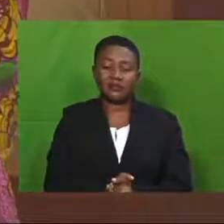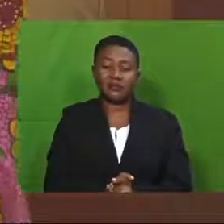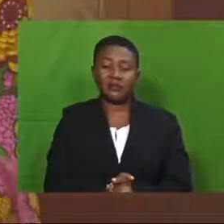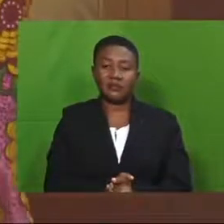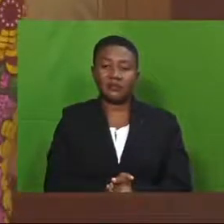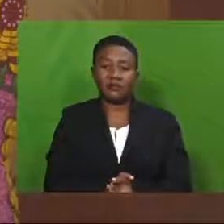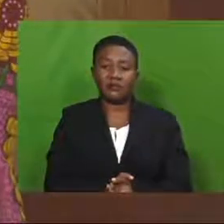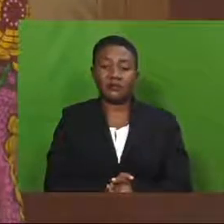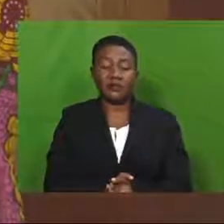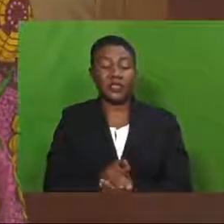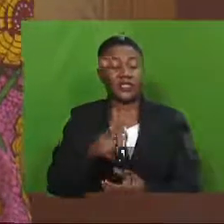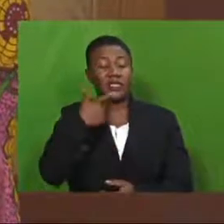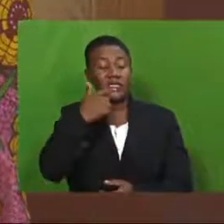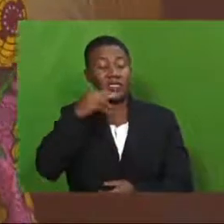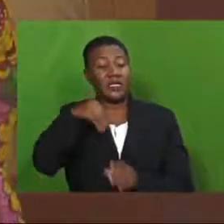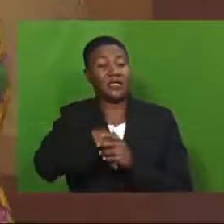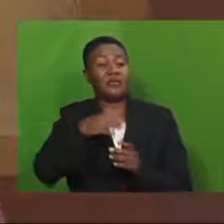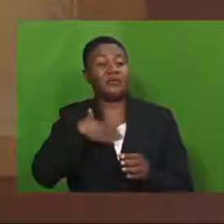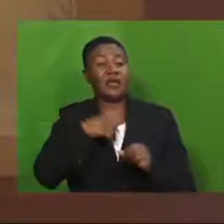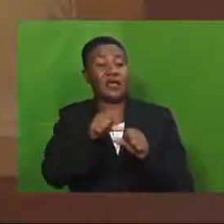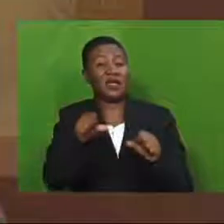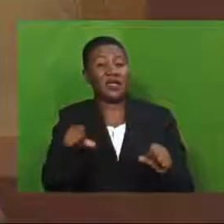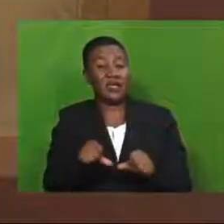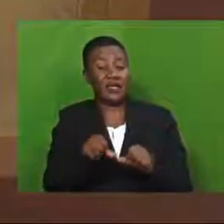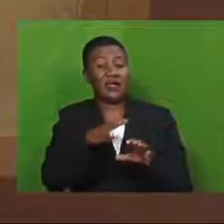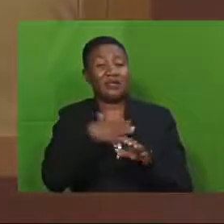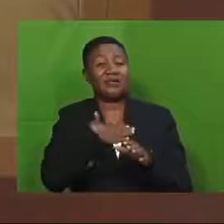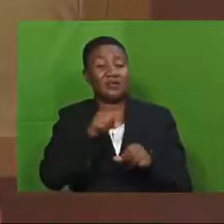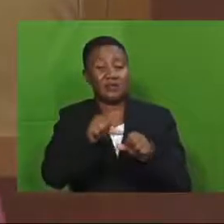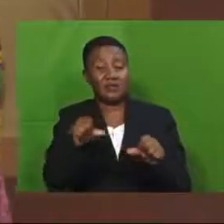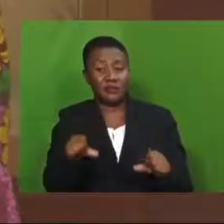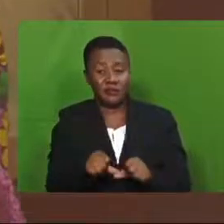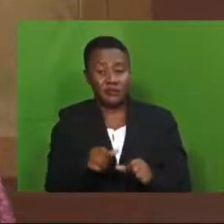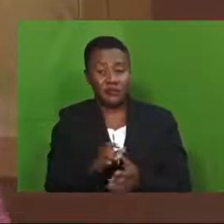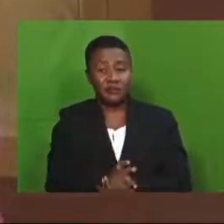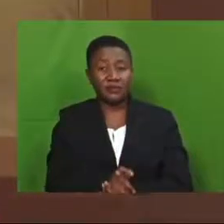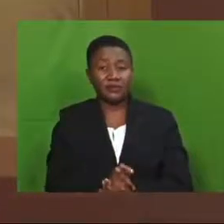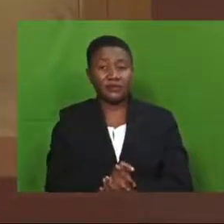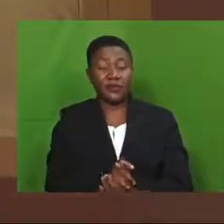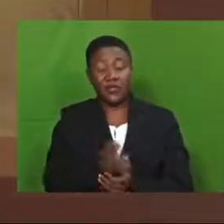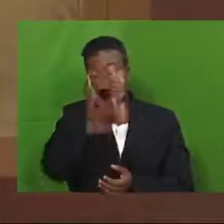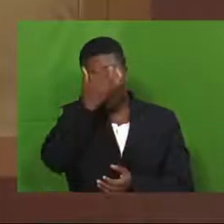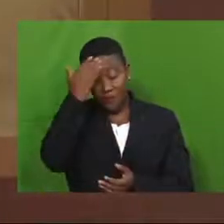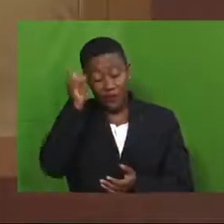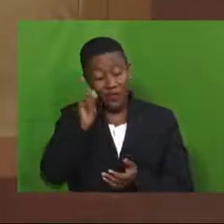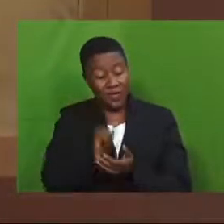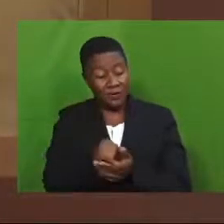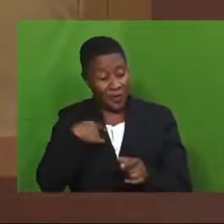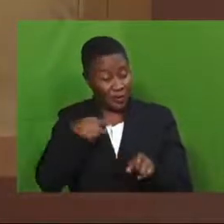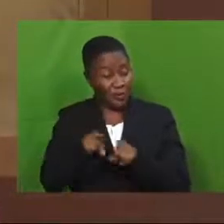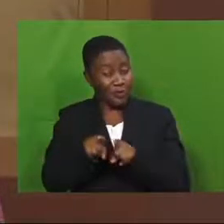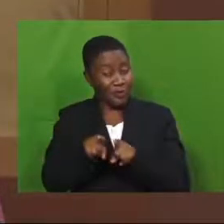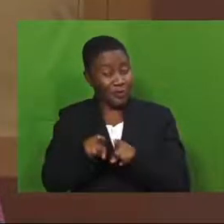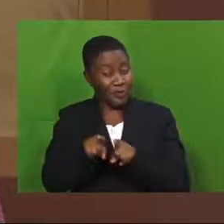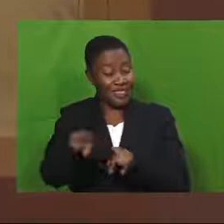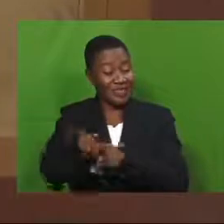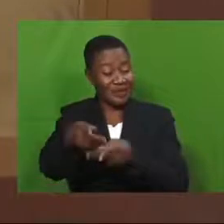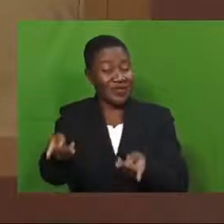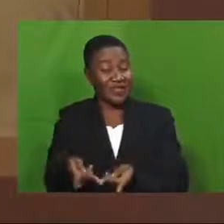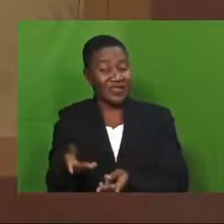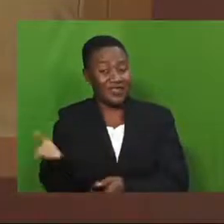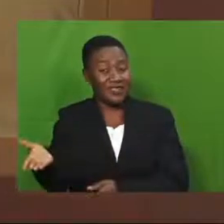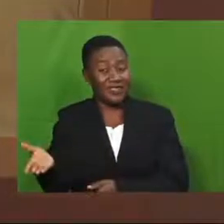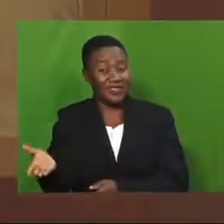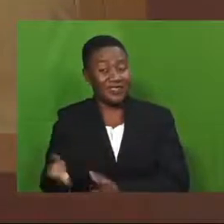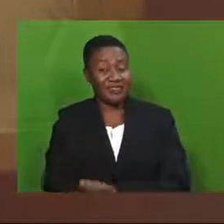that it is his constituency. He forgets that it is my constituency as well. Honorable Member,